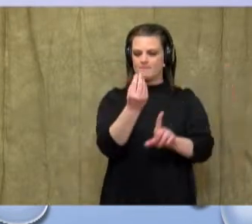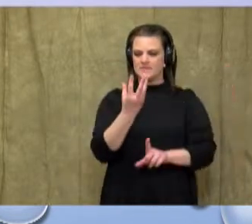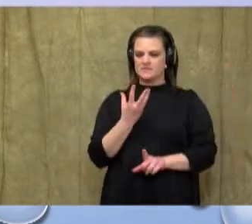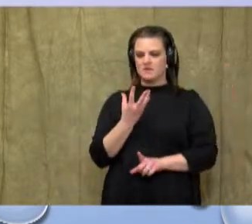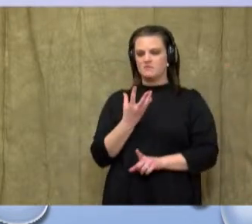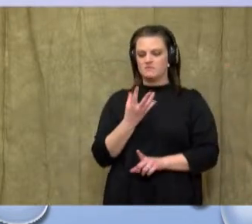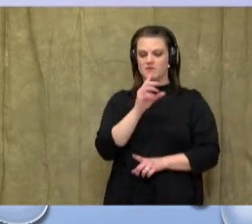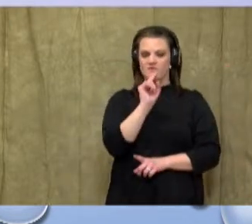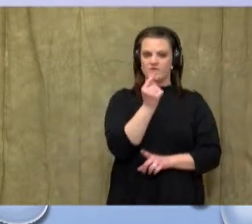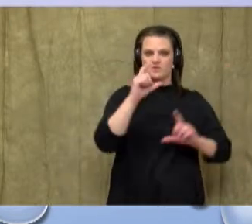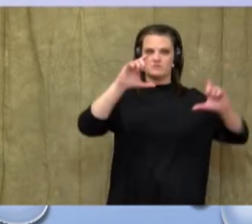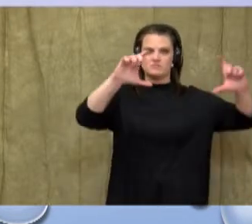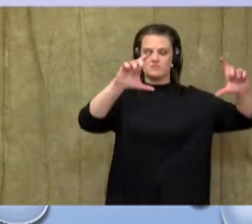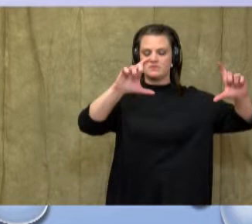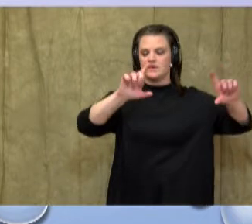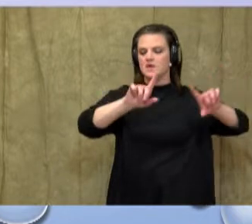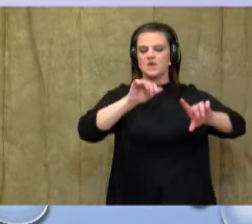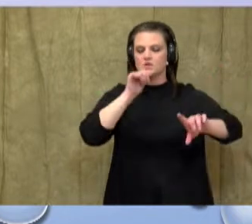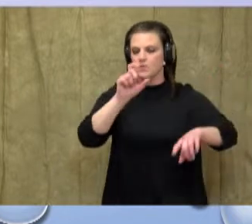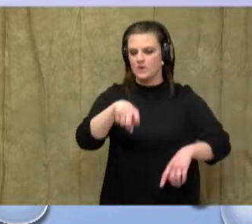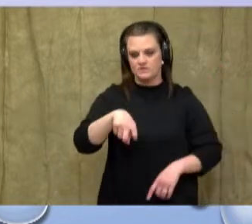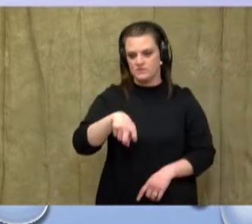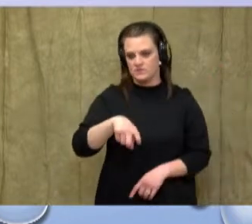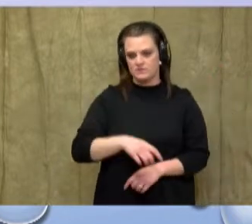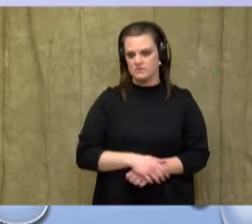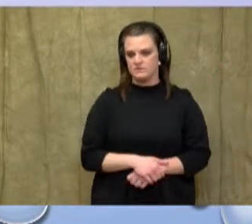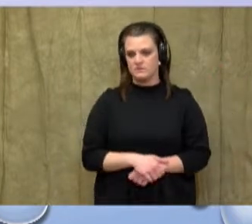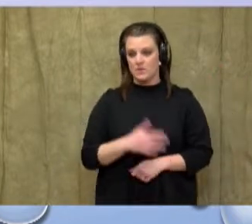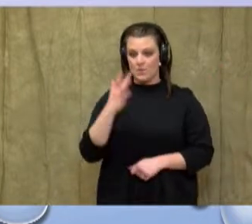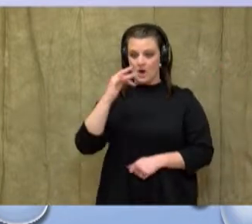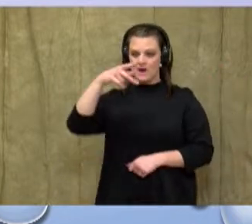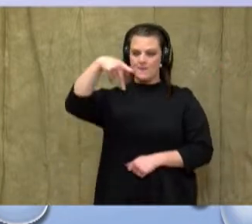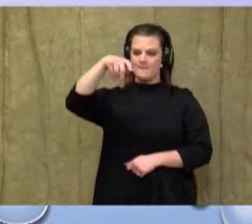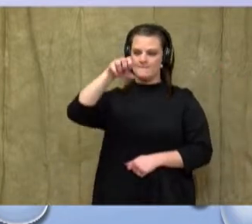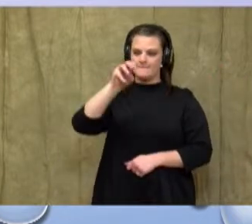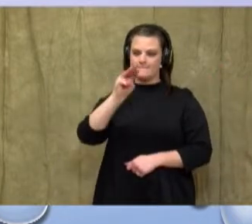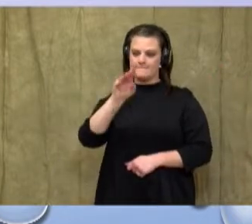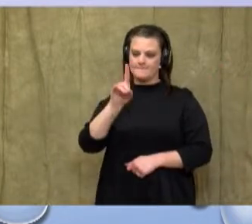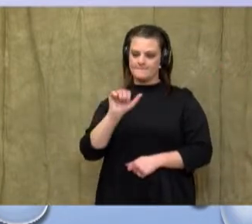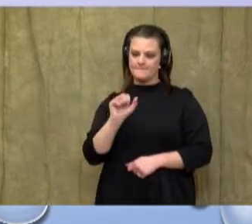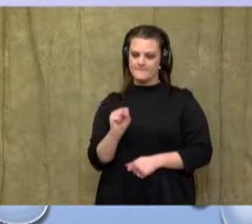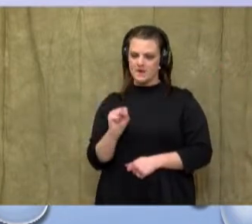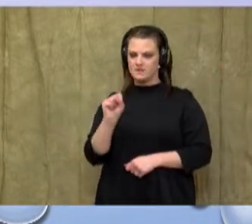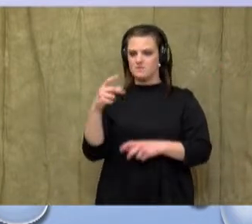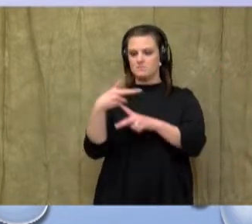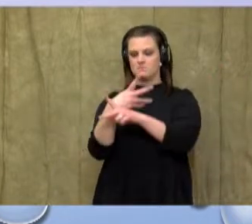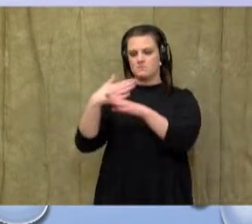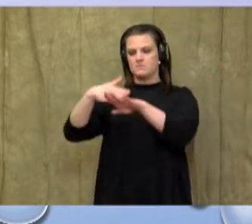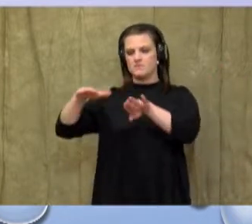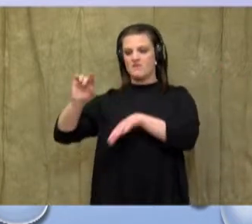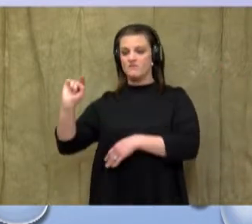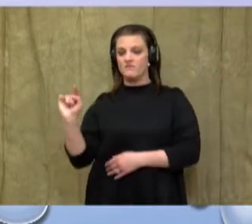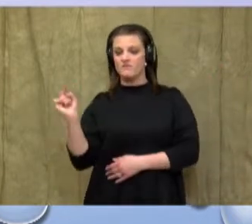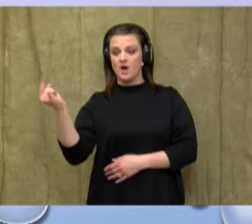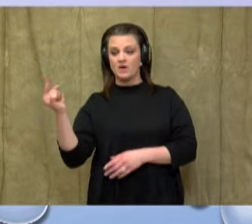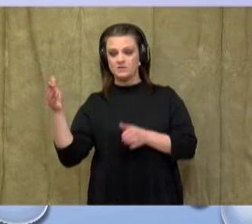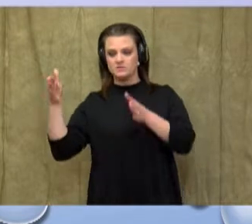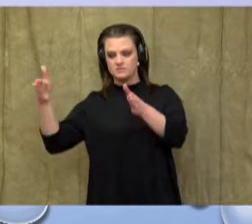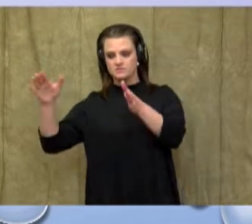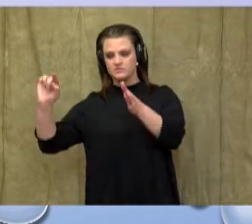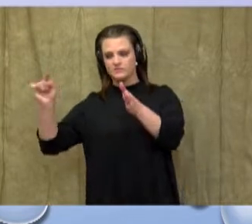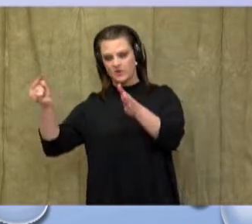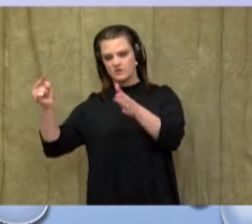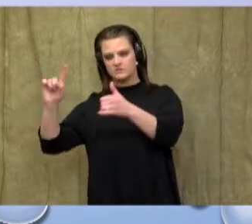comes first. But you don't necessarily have to, because multiplying and dividing is before adding and subtracting. So either way is